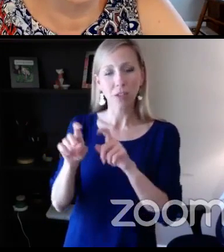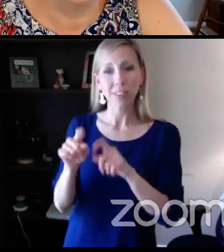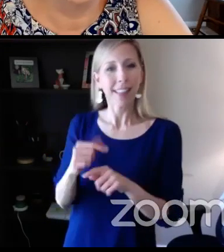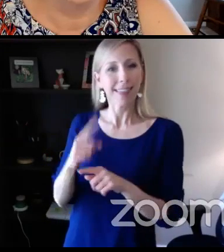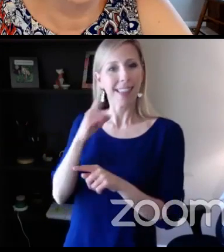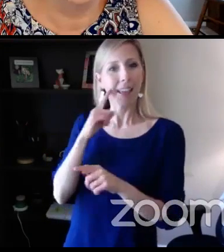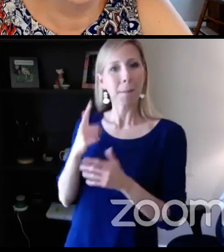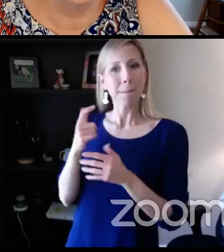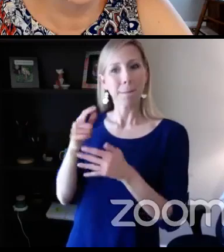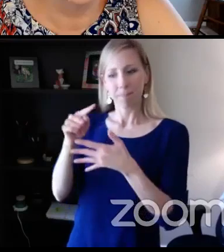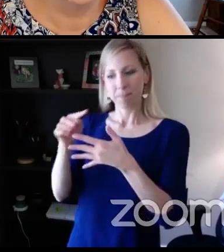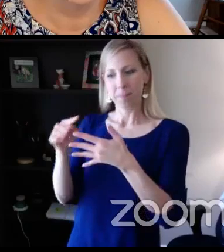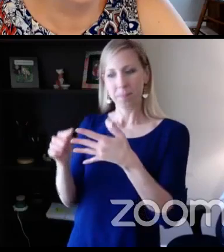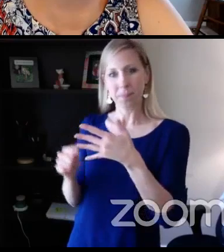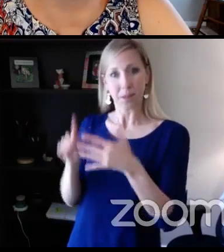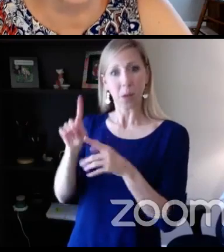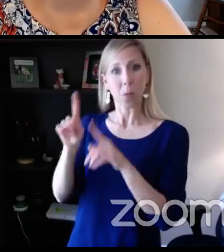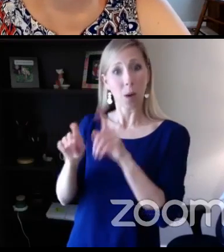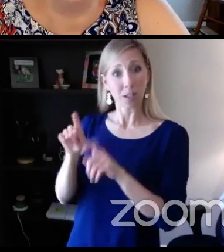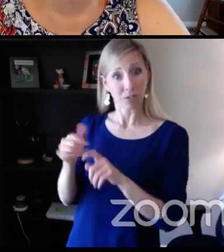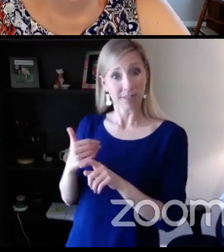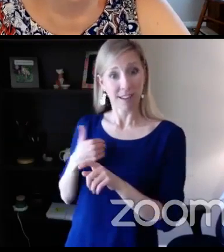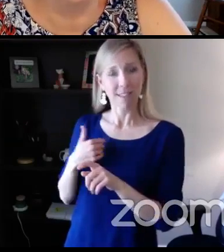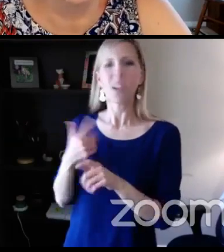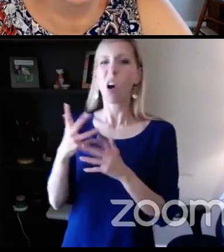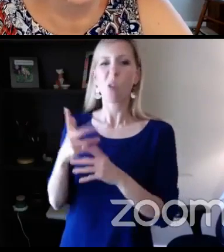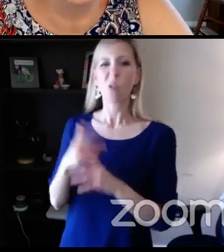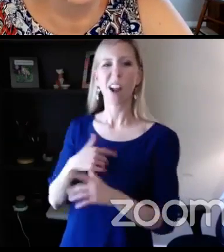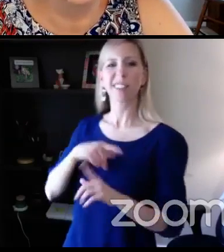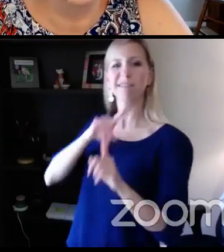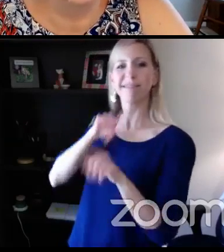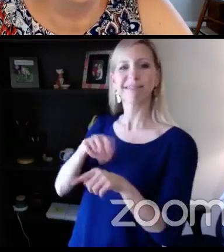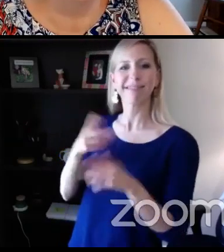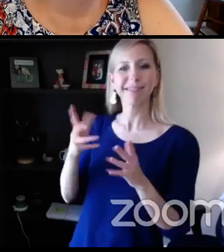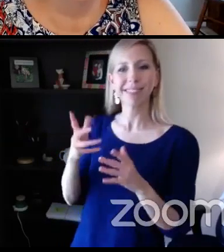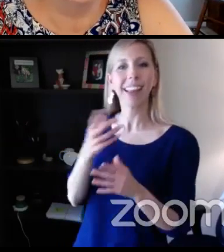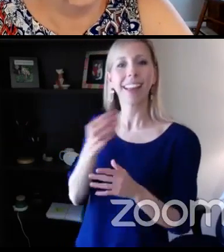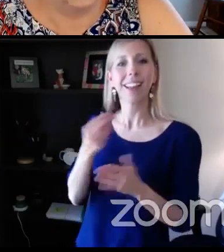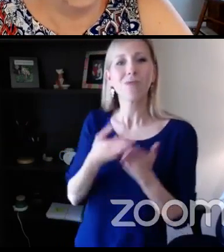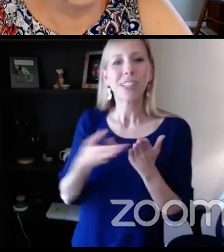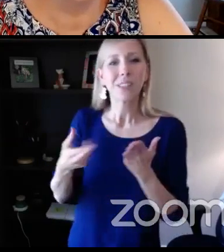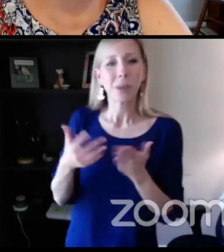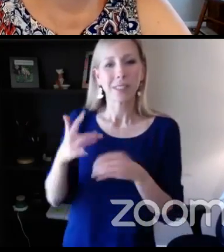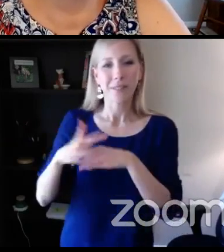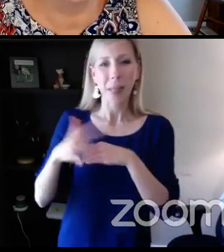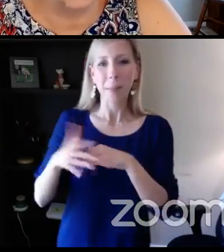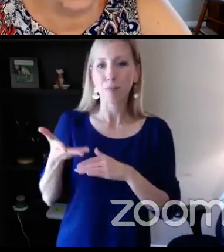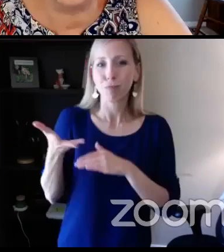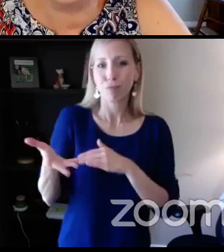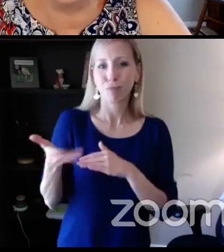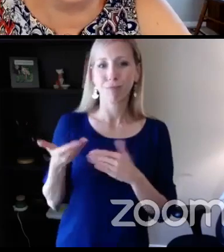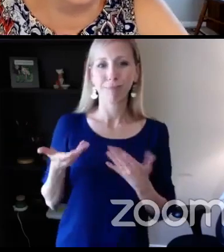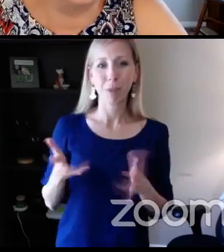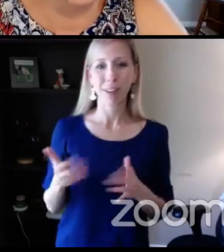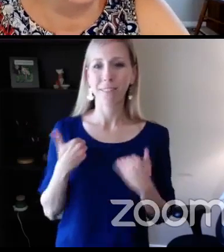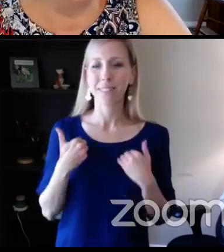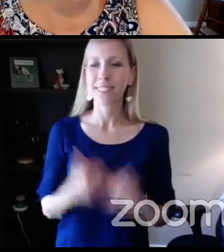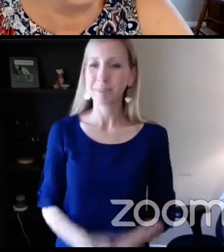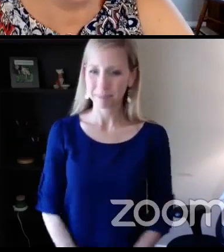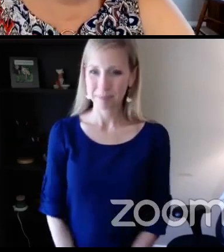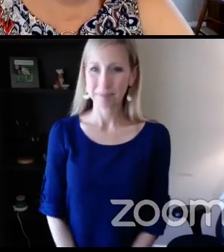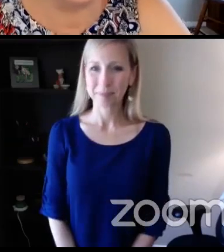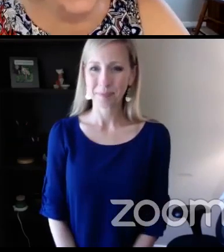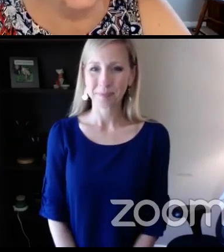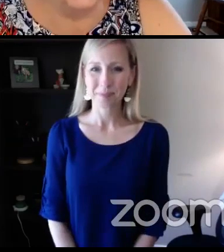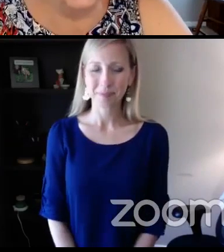answered when we started sharing the links to the conference and the other resources that are available. So thank you. Okay. This